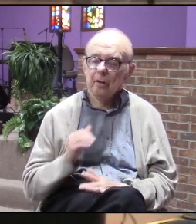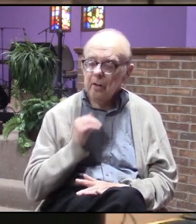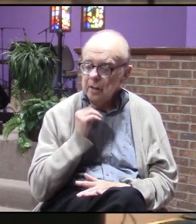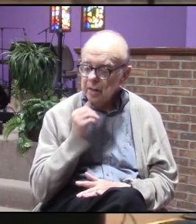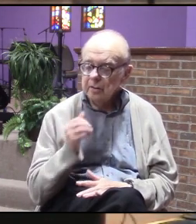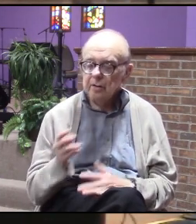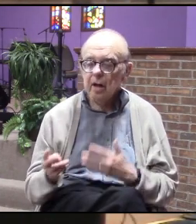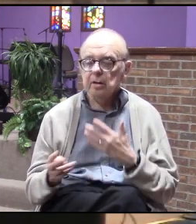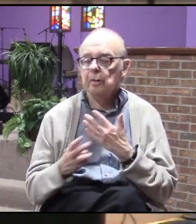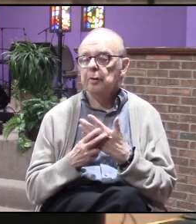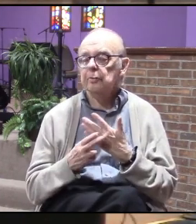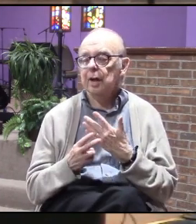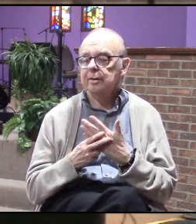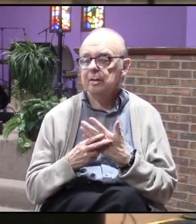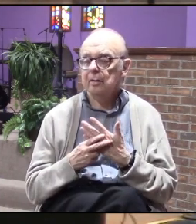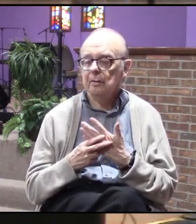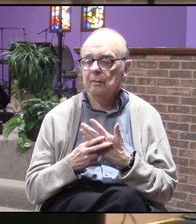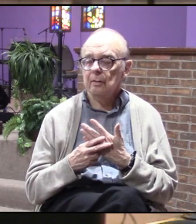not protected.